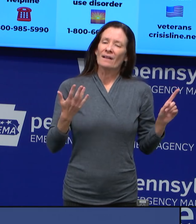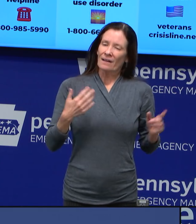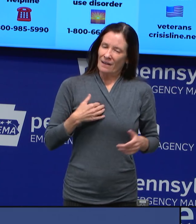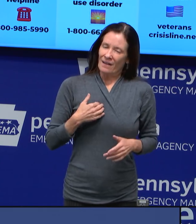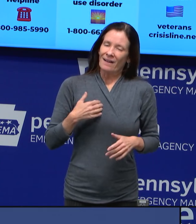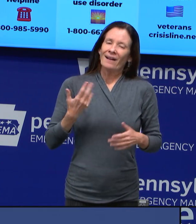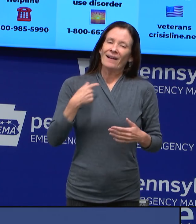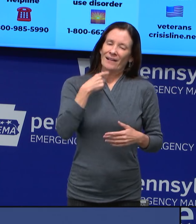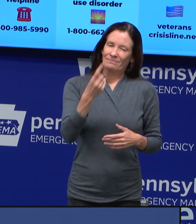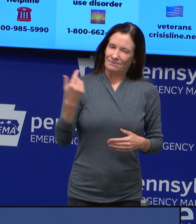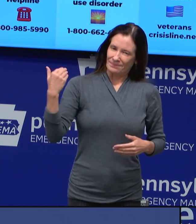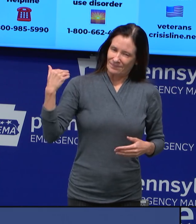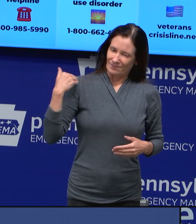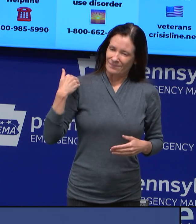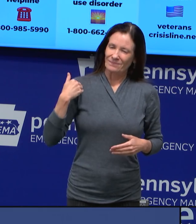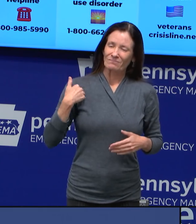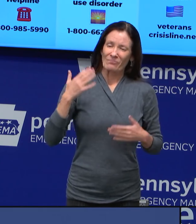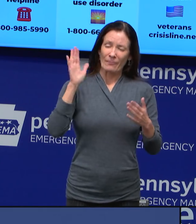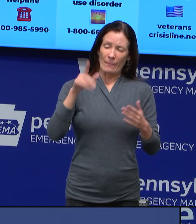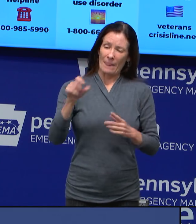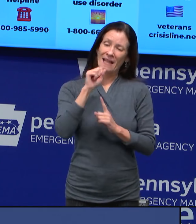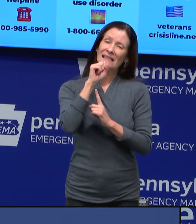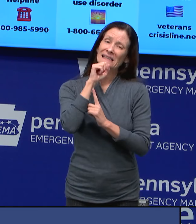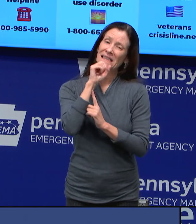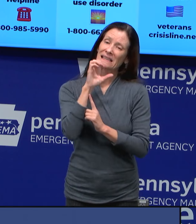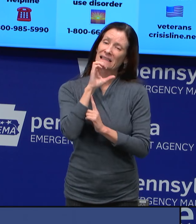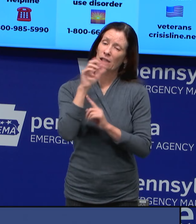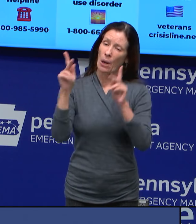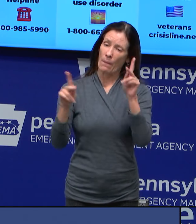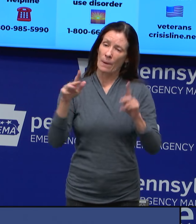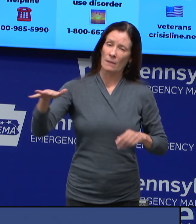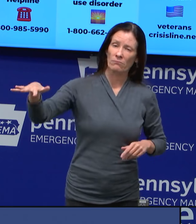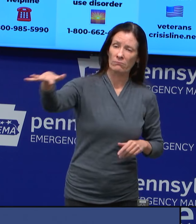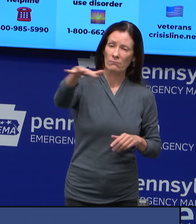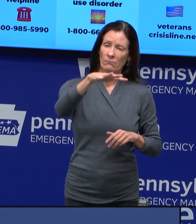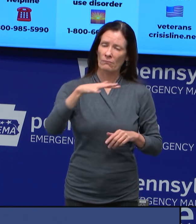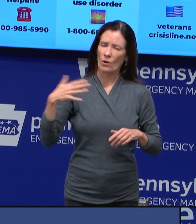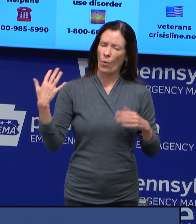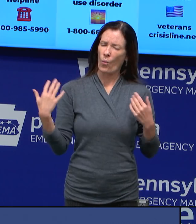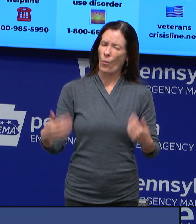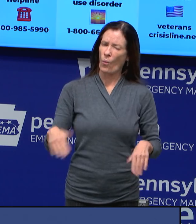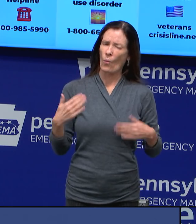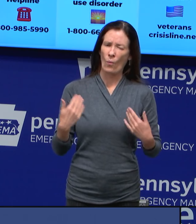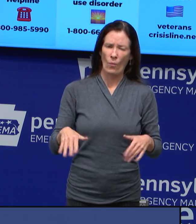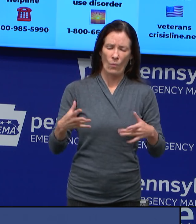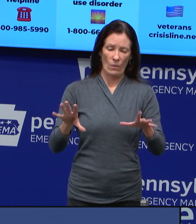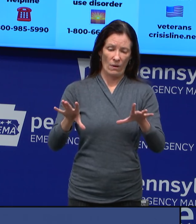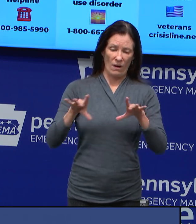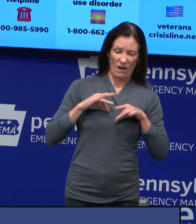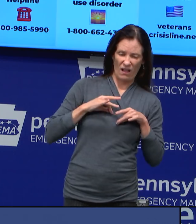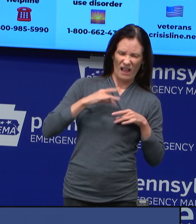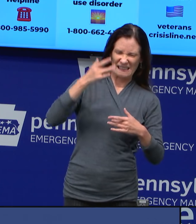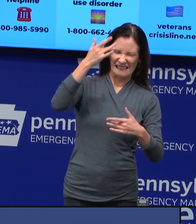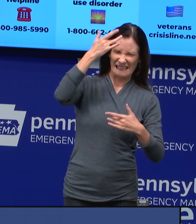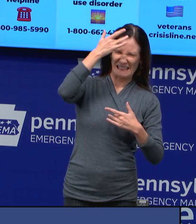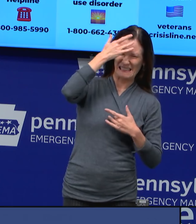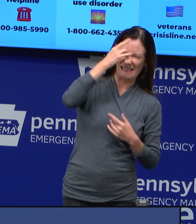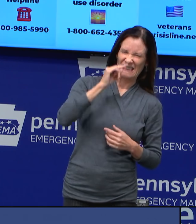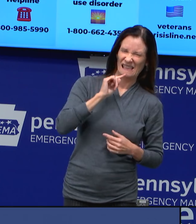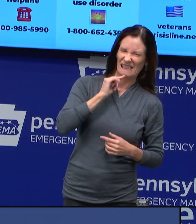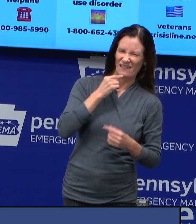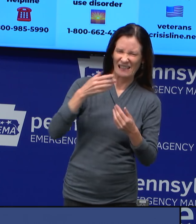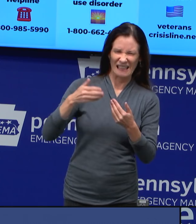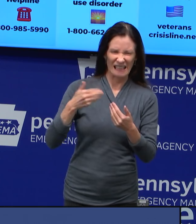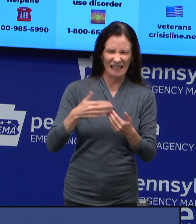living settings, and that includes long-term care living settings such as nursing homes and personal care homes.